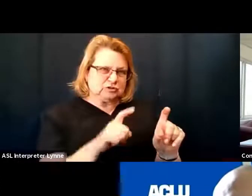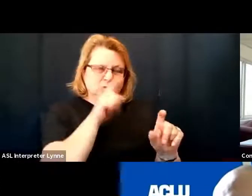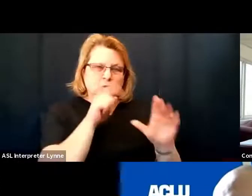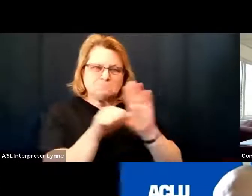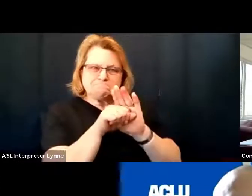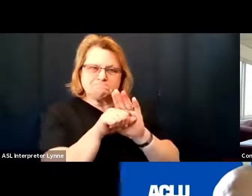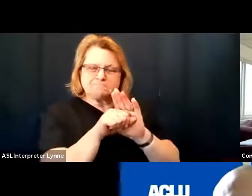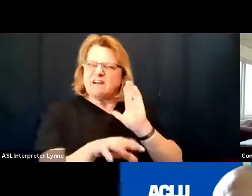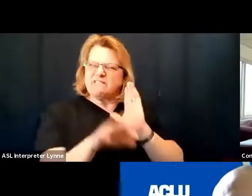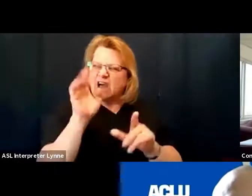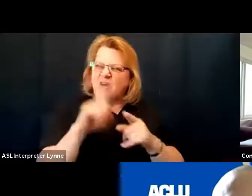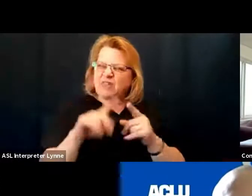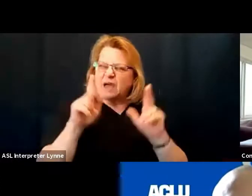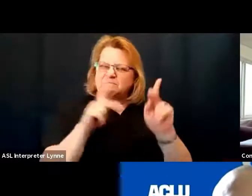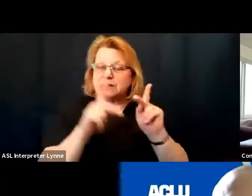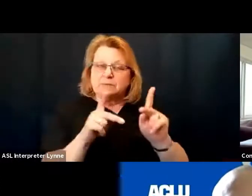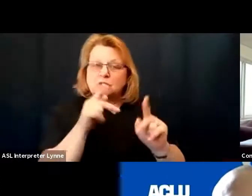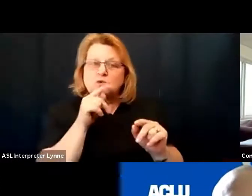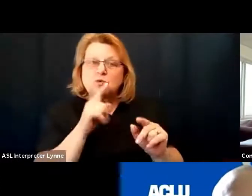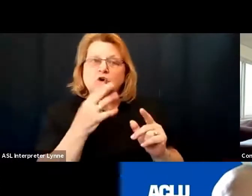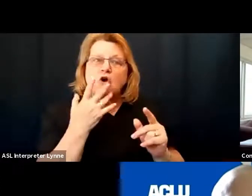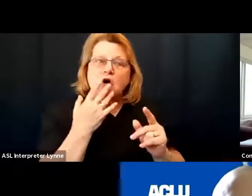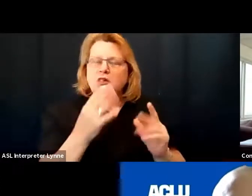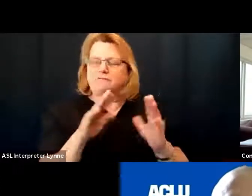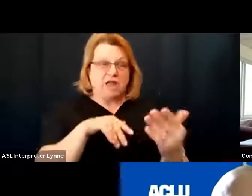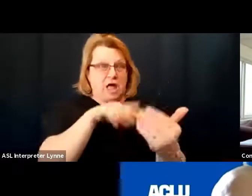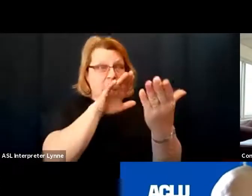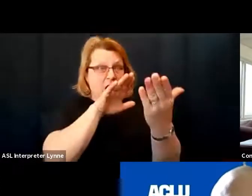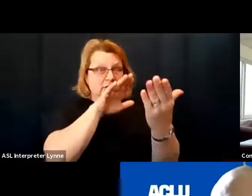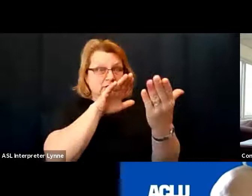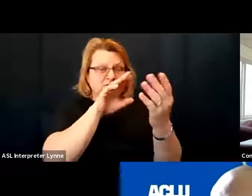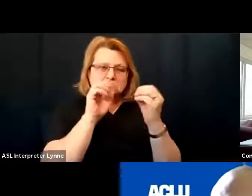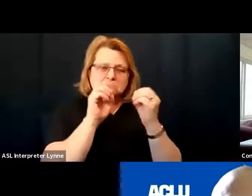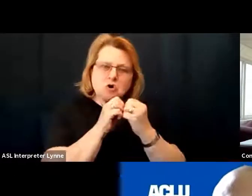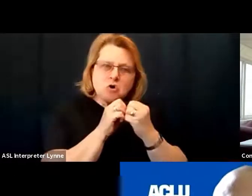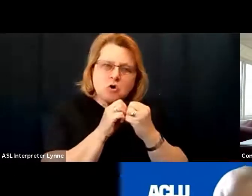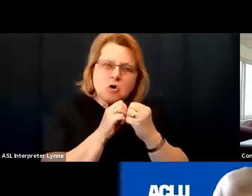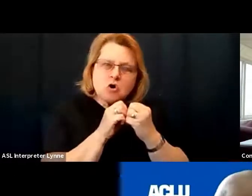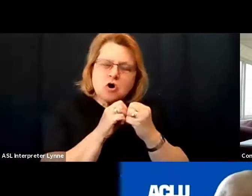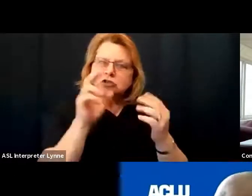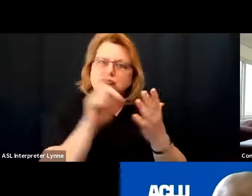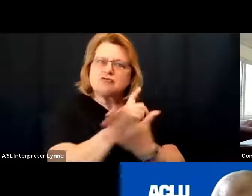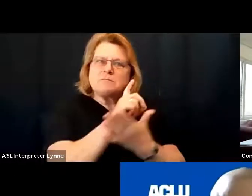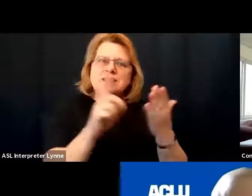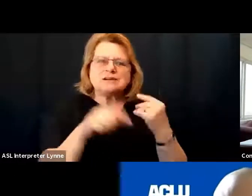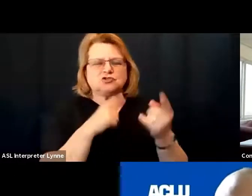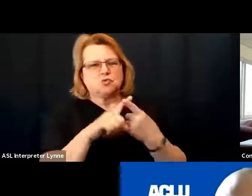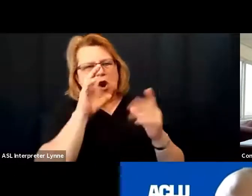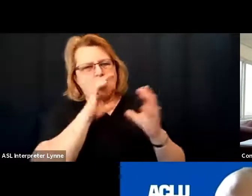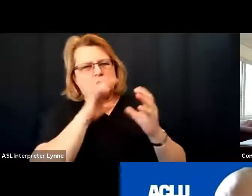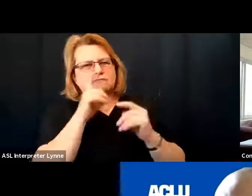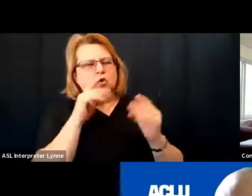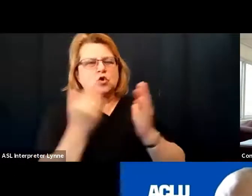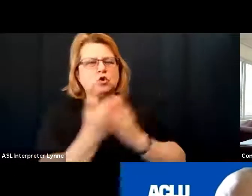color are far more likely to face discrimination when looking for a new home as compared to their